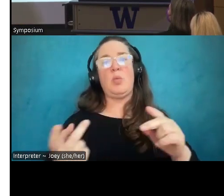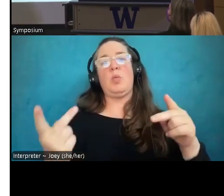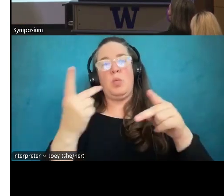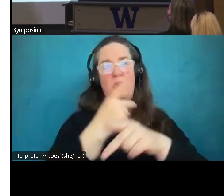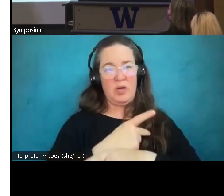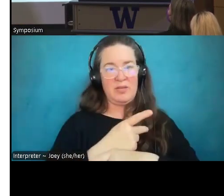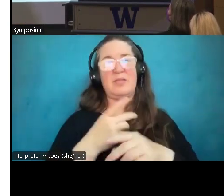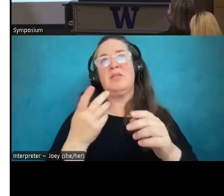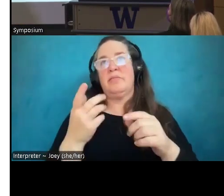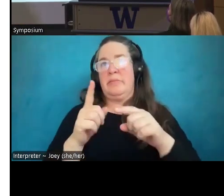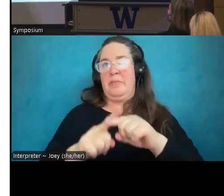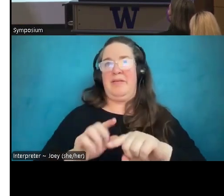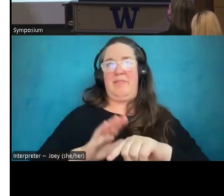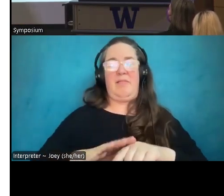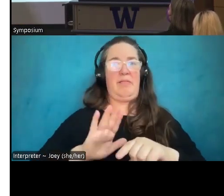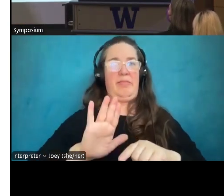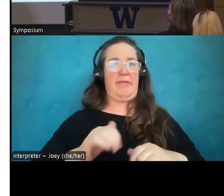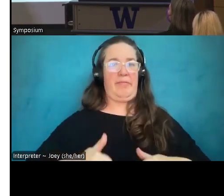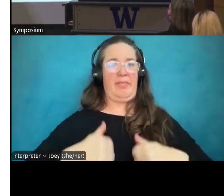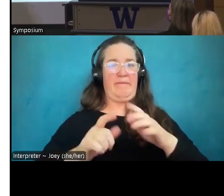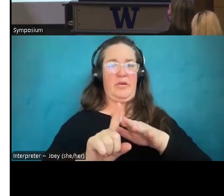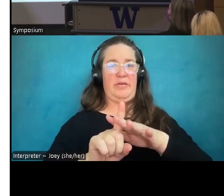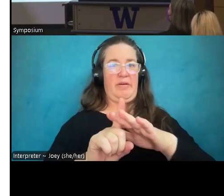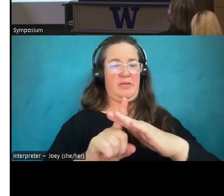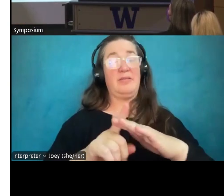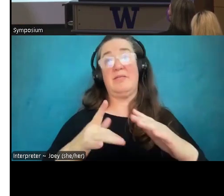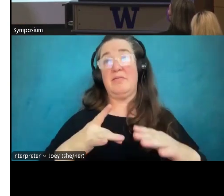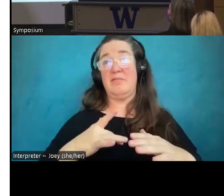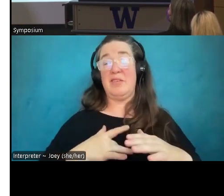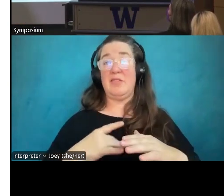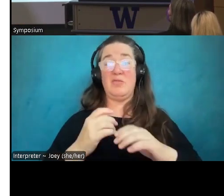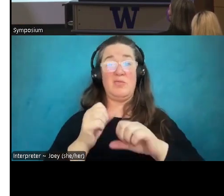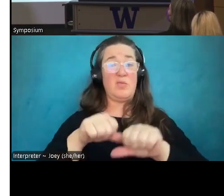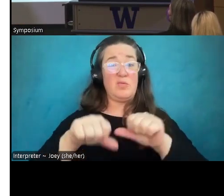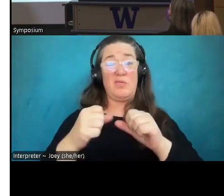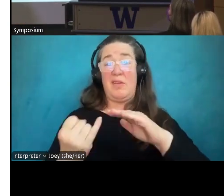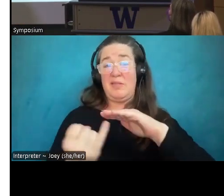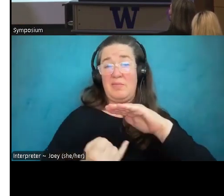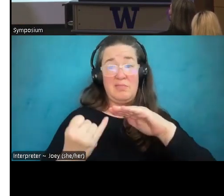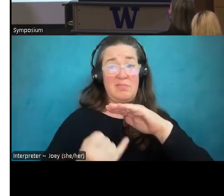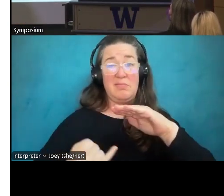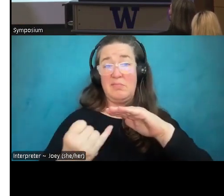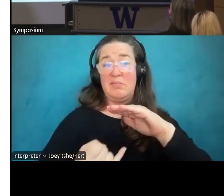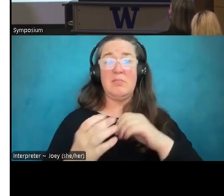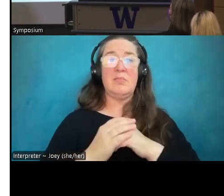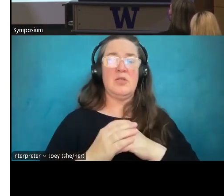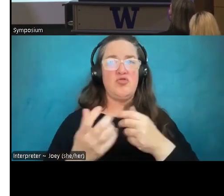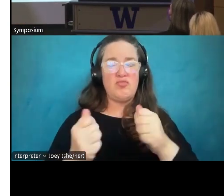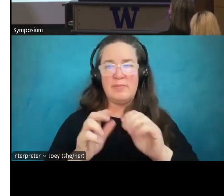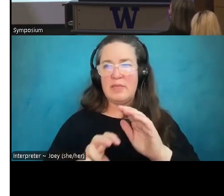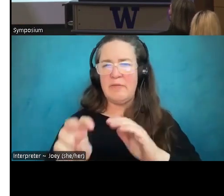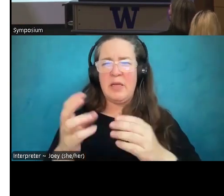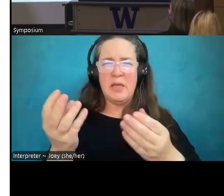feeling socially isolated or navigating misinformation in the community around COVID-19 and long